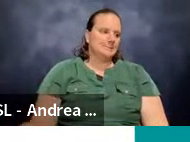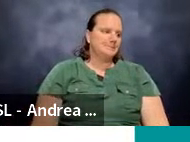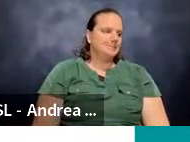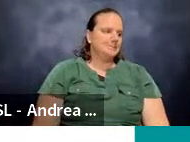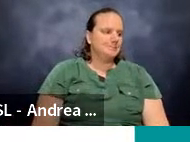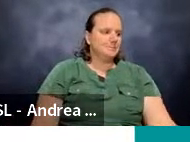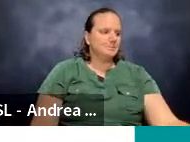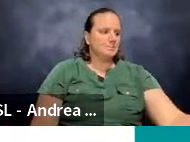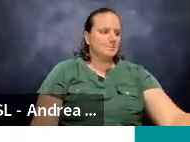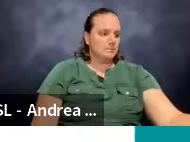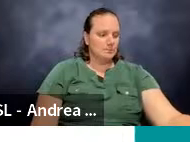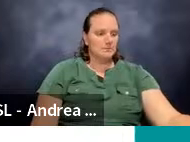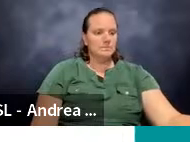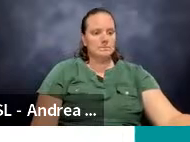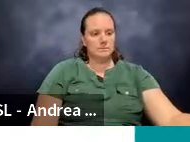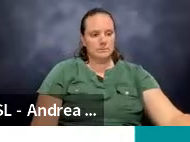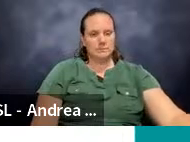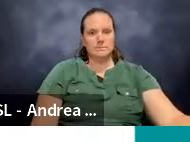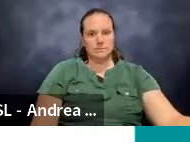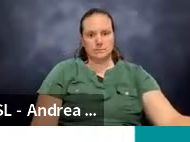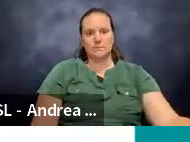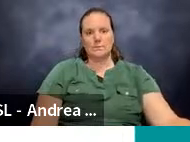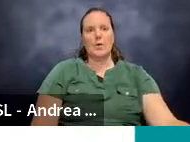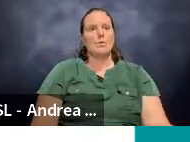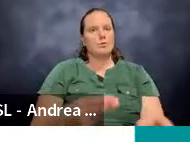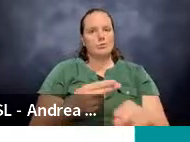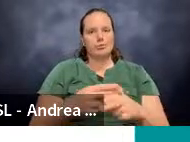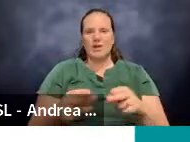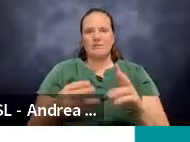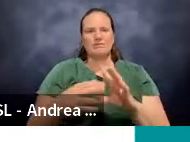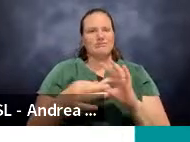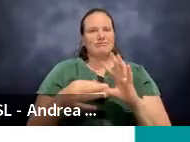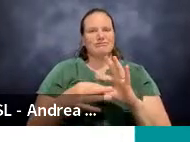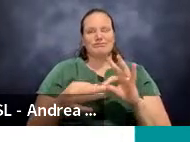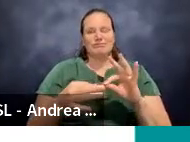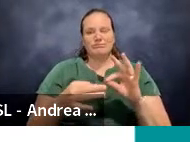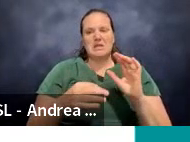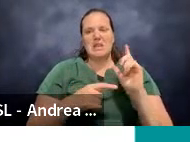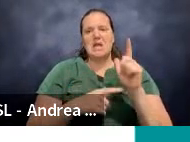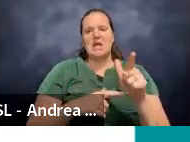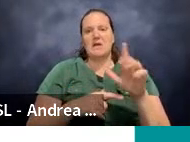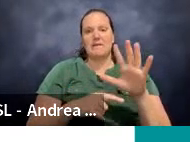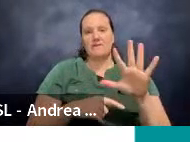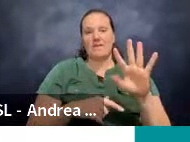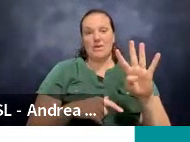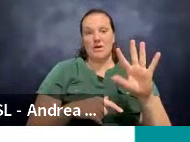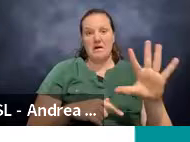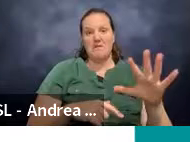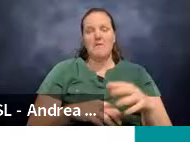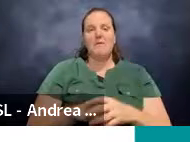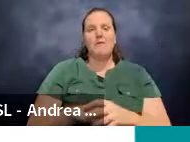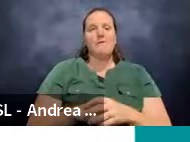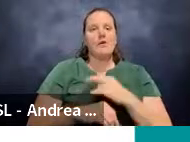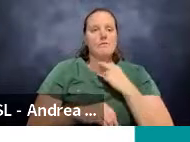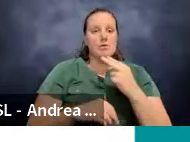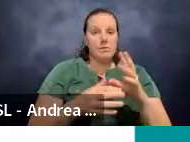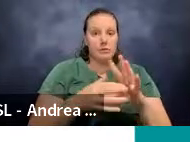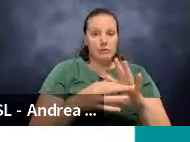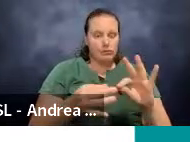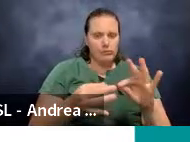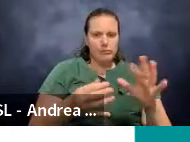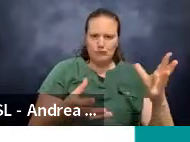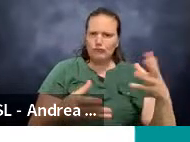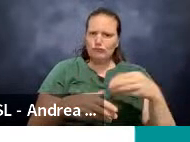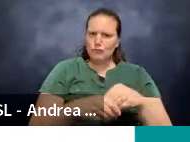There will be an opportunity to provide brief public input later in the meeting, roughly around 5:45. Verbal public comment will be welcome in the